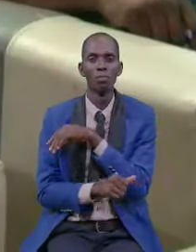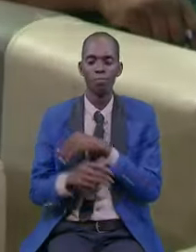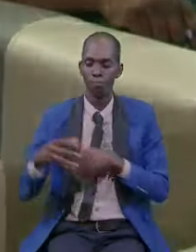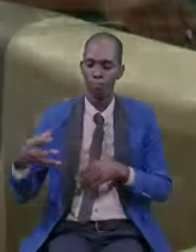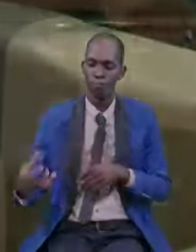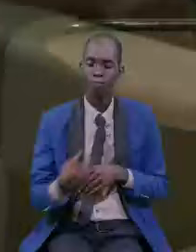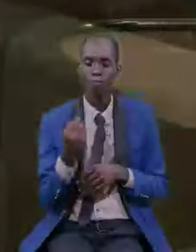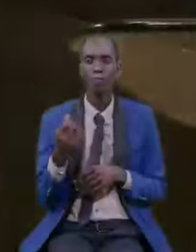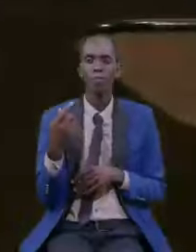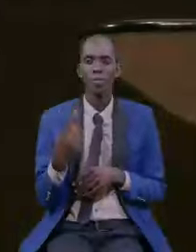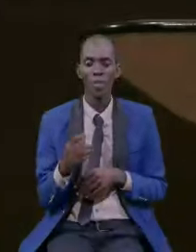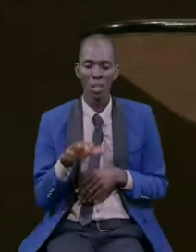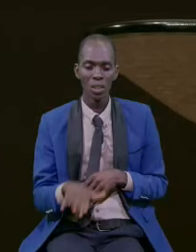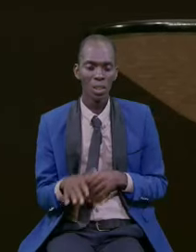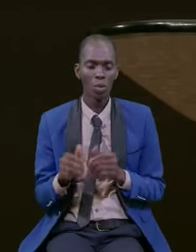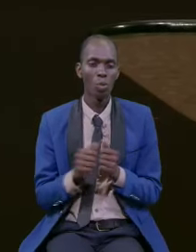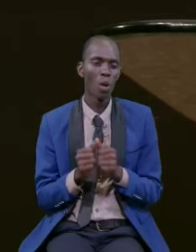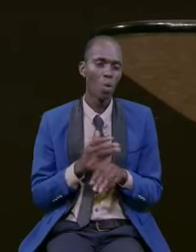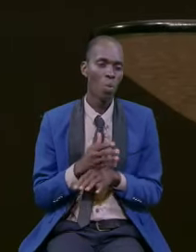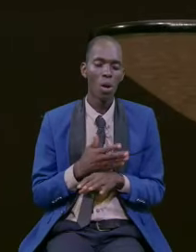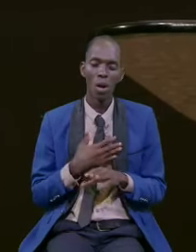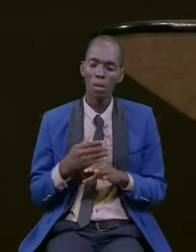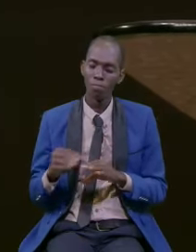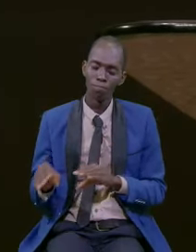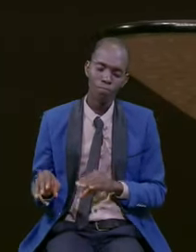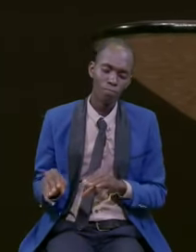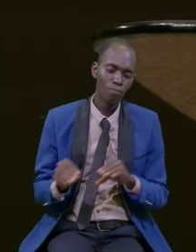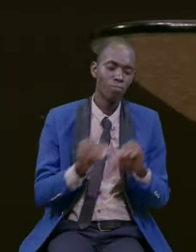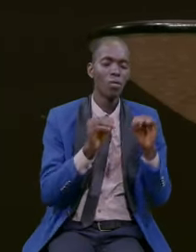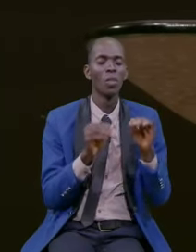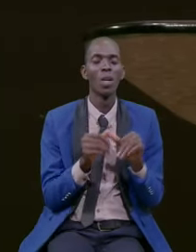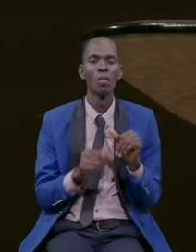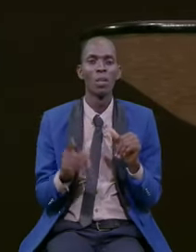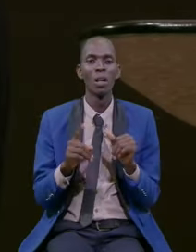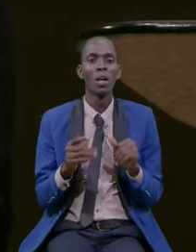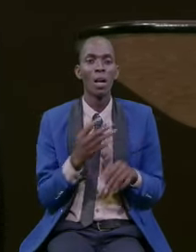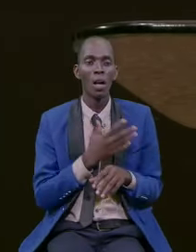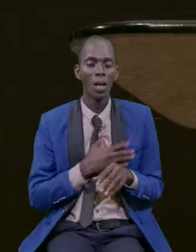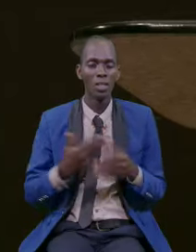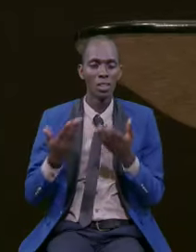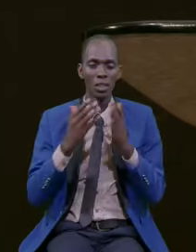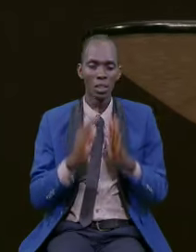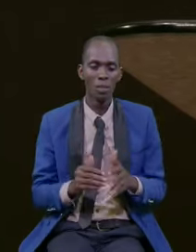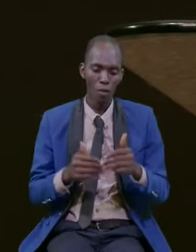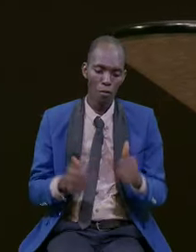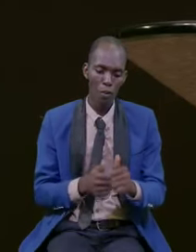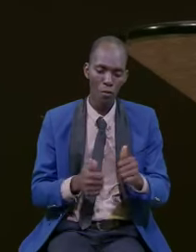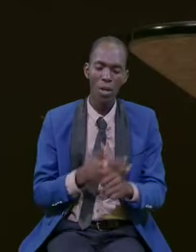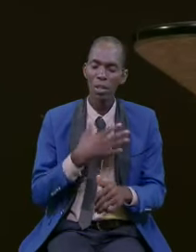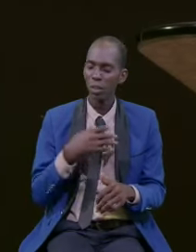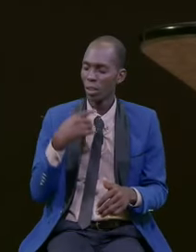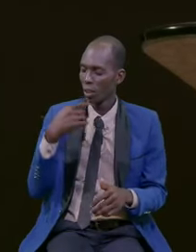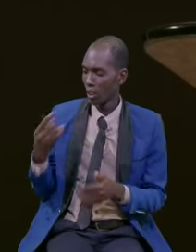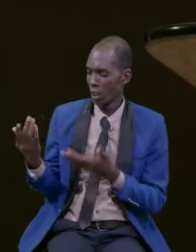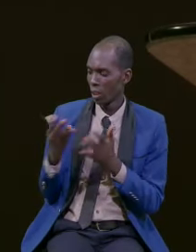took the wood and everything. And servants followed him. And then he said, servants, stay here.